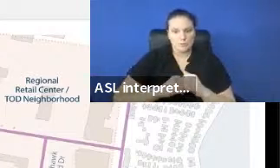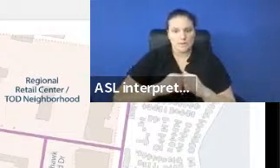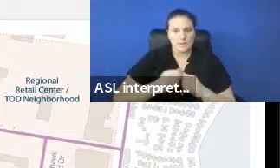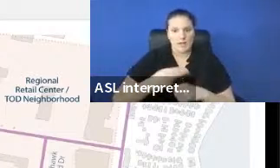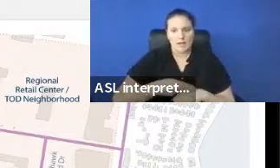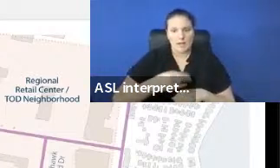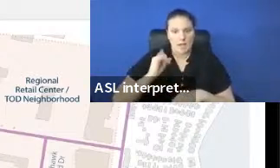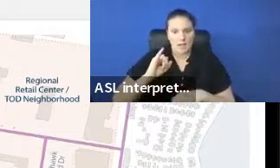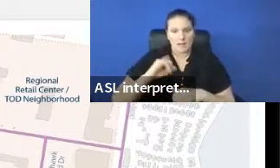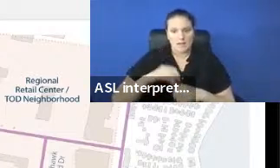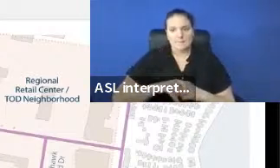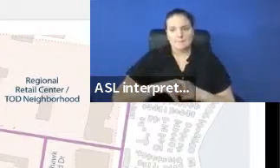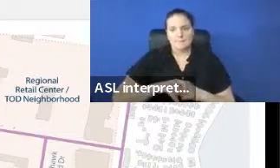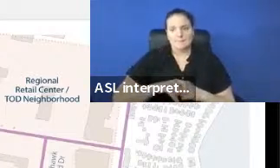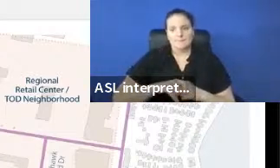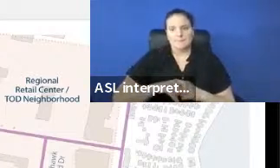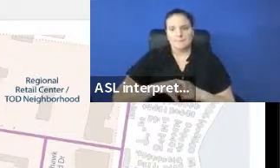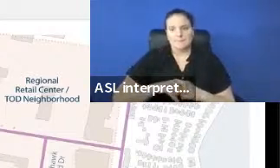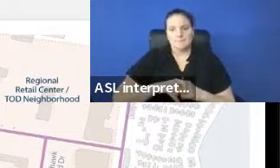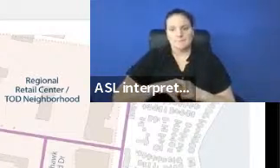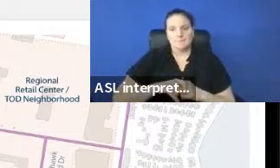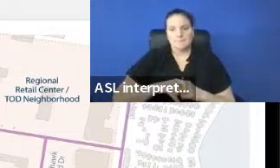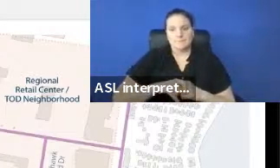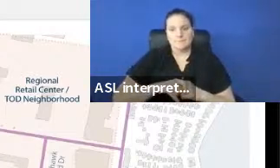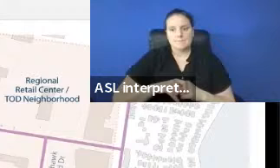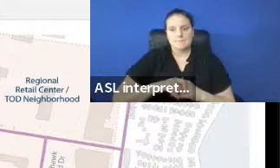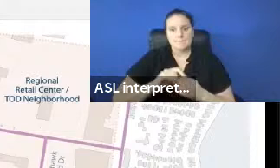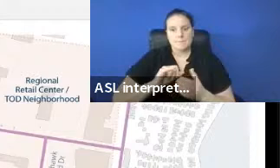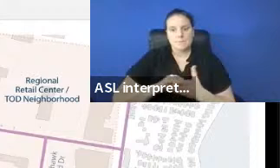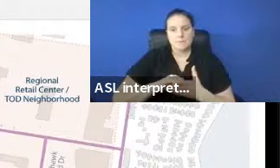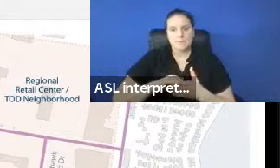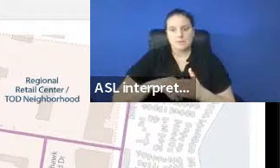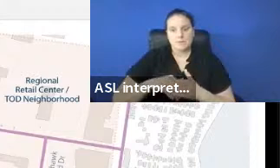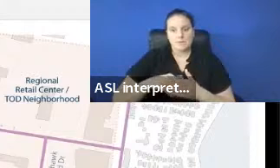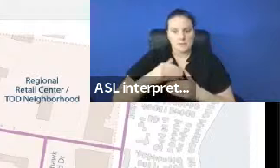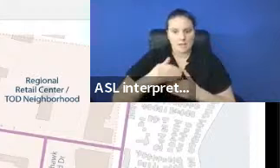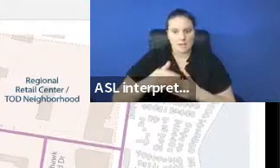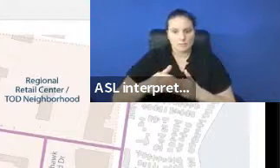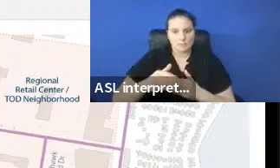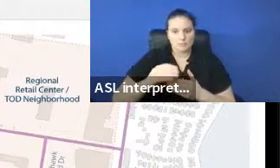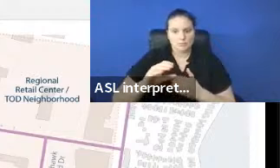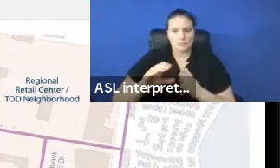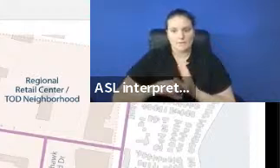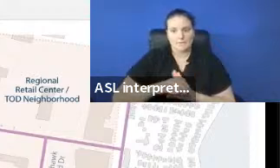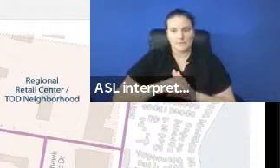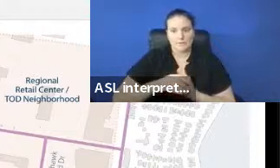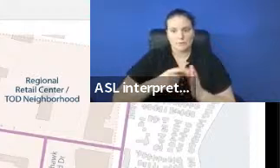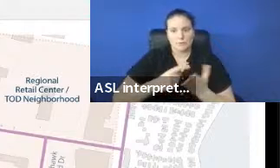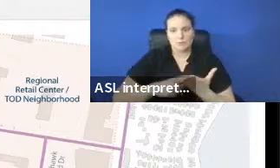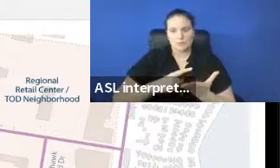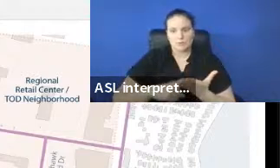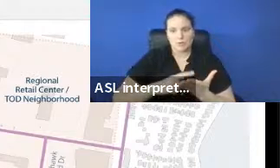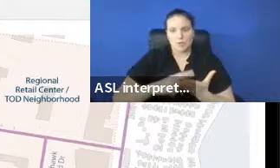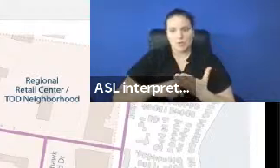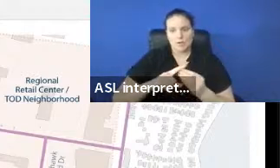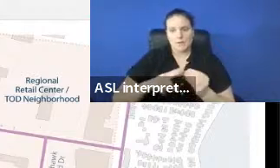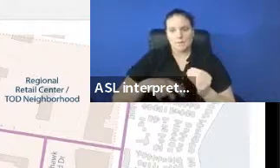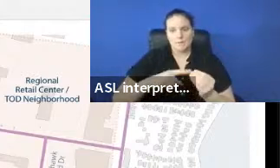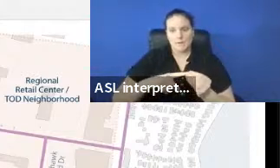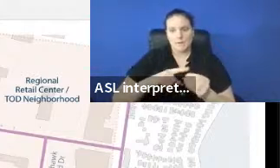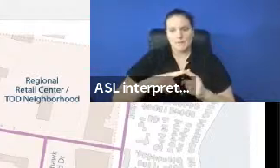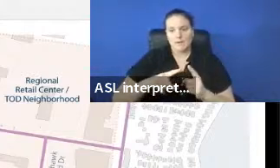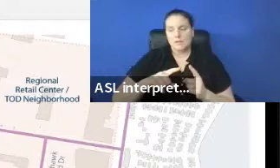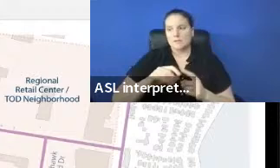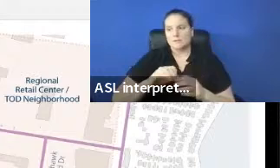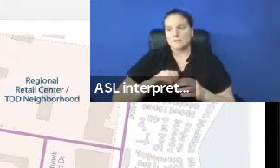Island, and that'll be the subject of the next group of graphics that we'll talk about. But